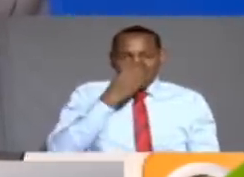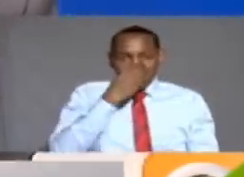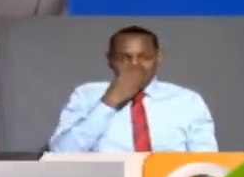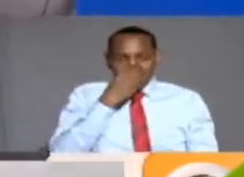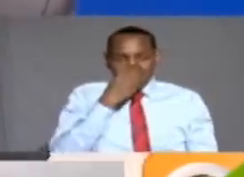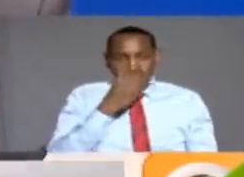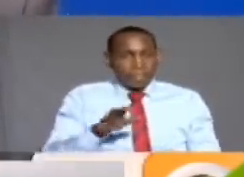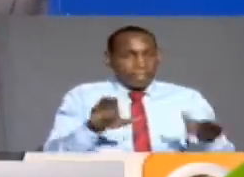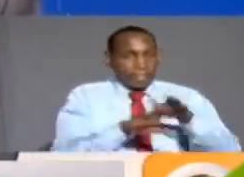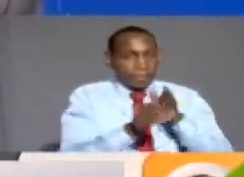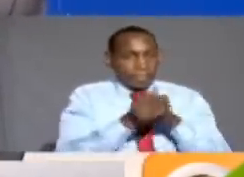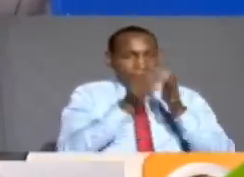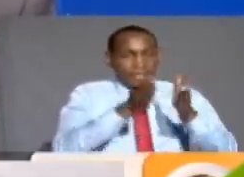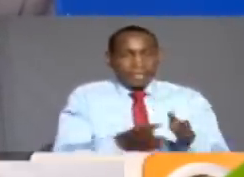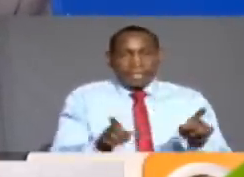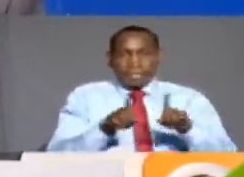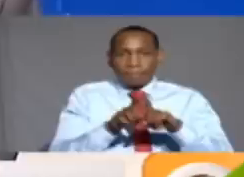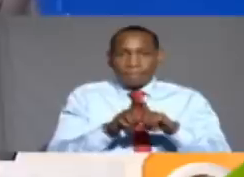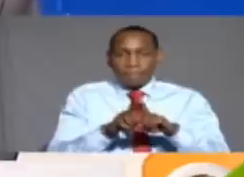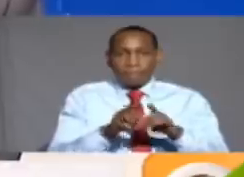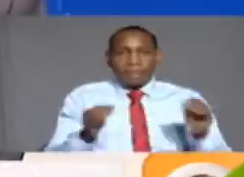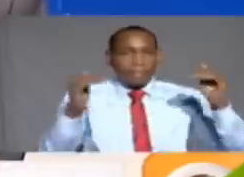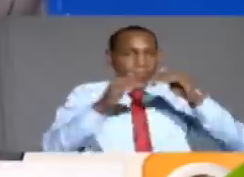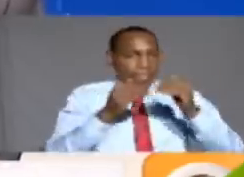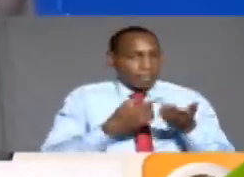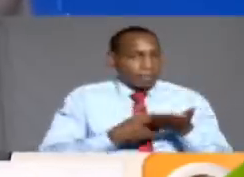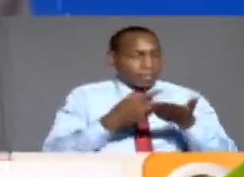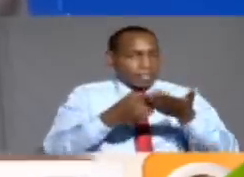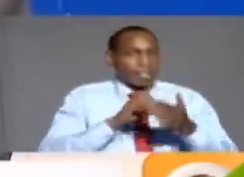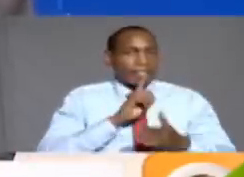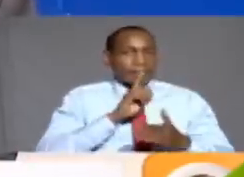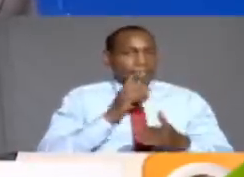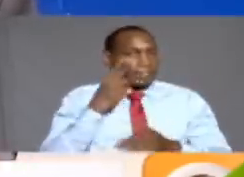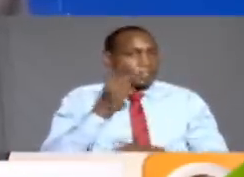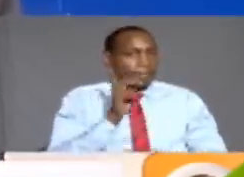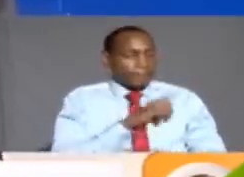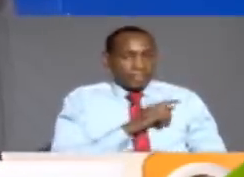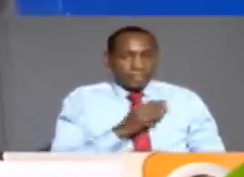deputy party leader. You've also been meeting him. You've been talking about him. You've seen him.